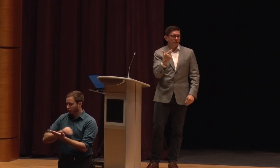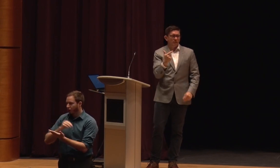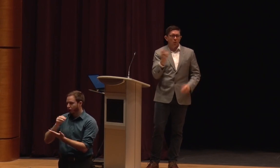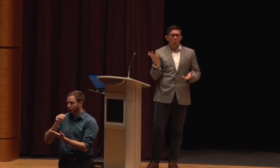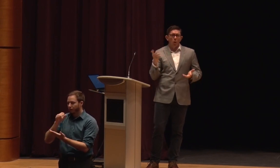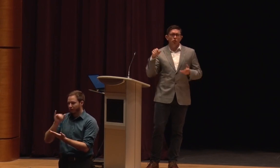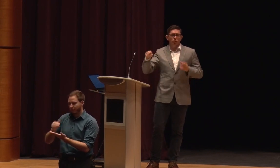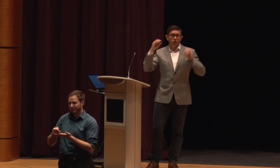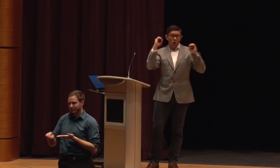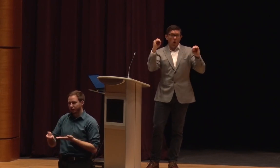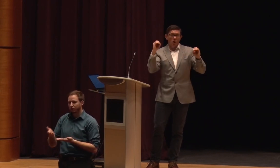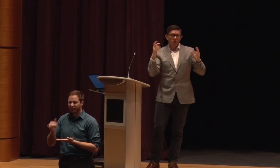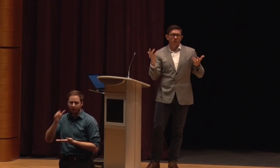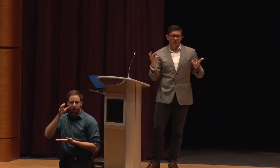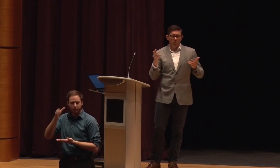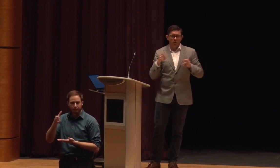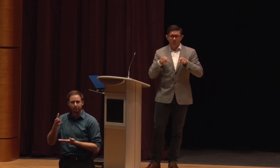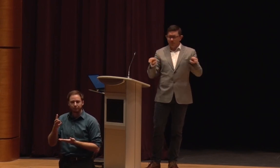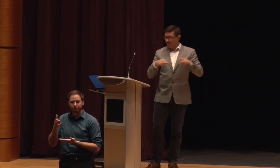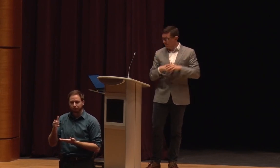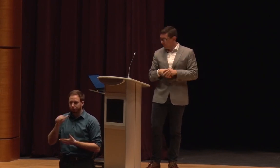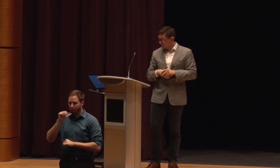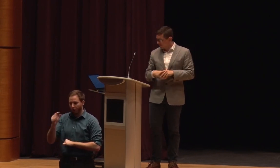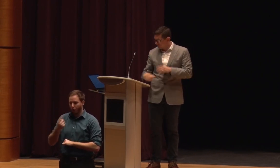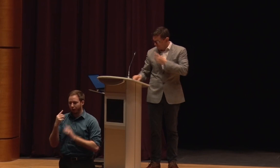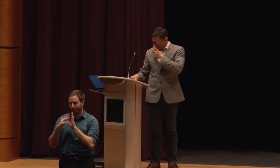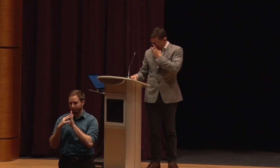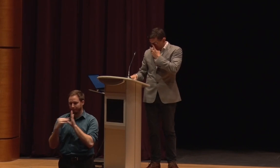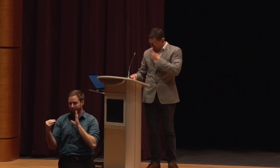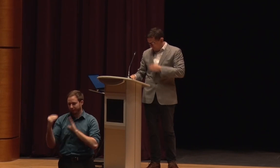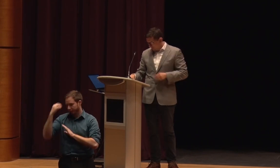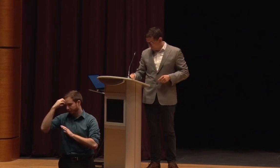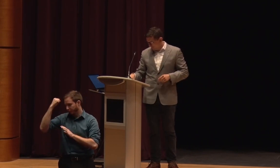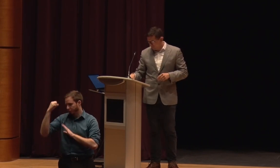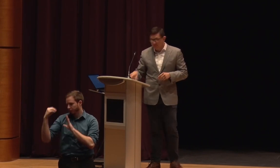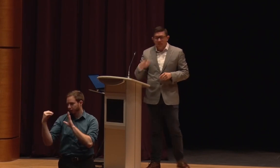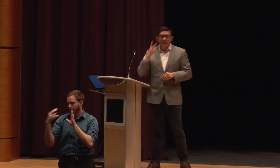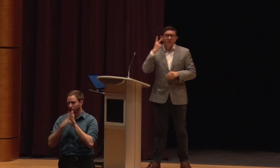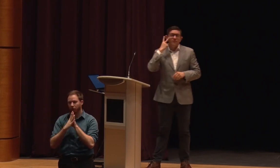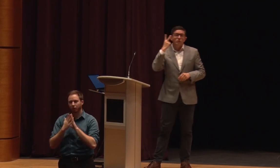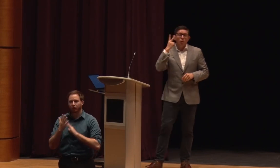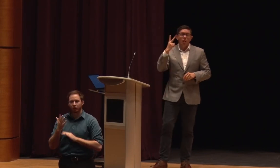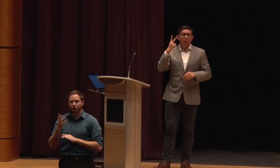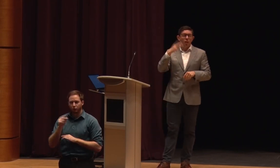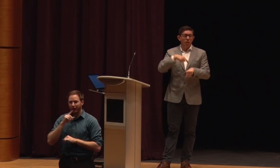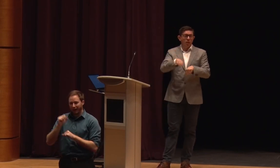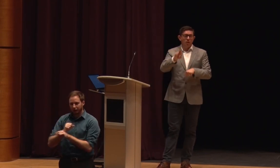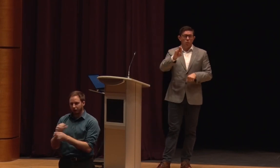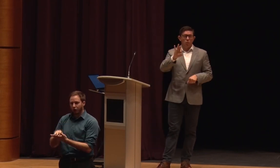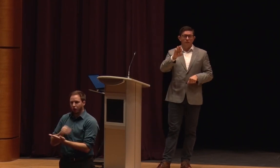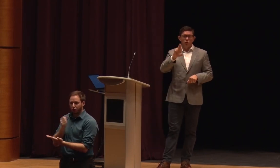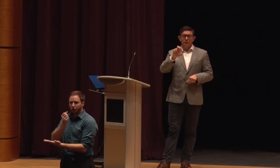the concept, and they're not just mimicking and regurgitating what she had taught them.